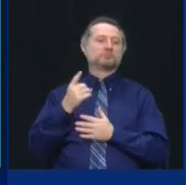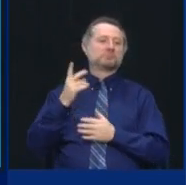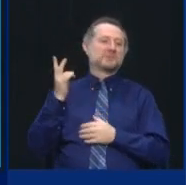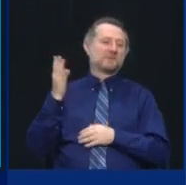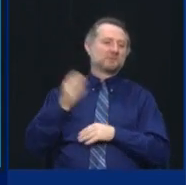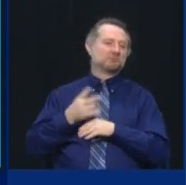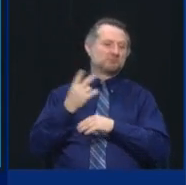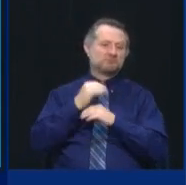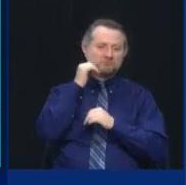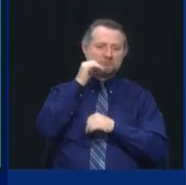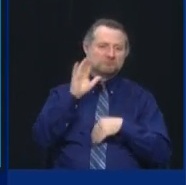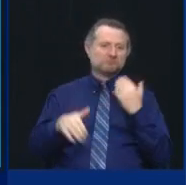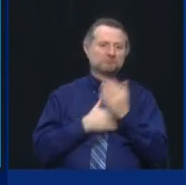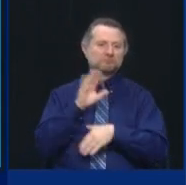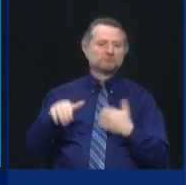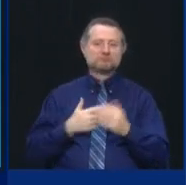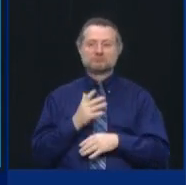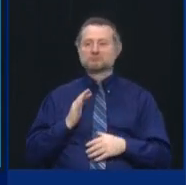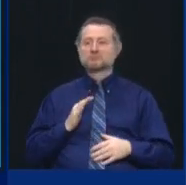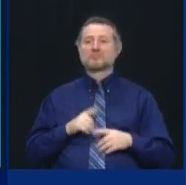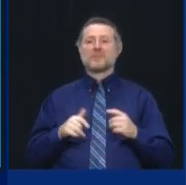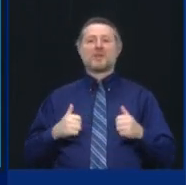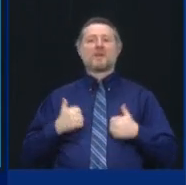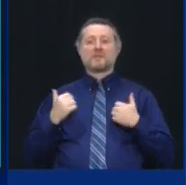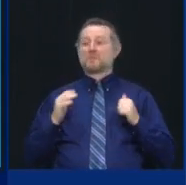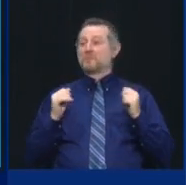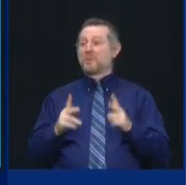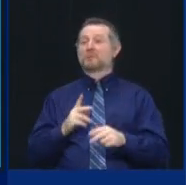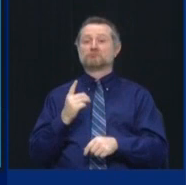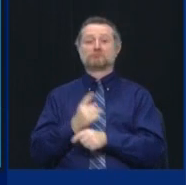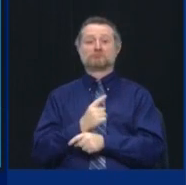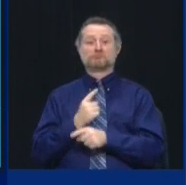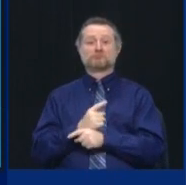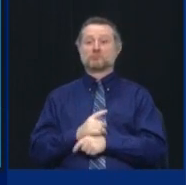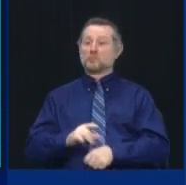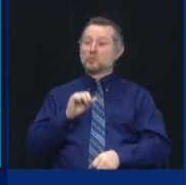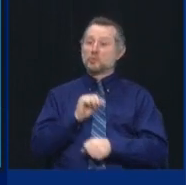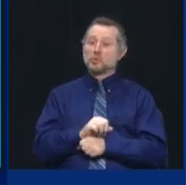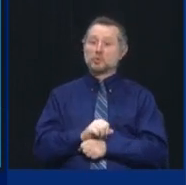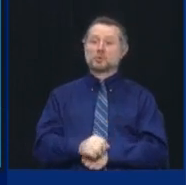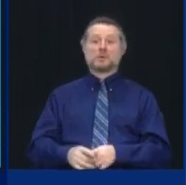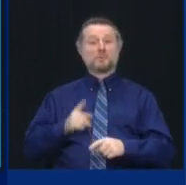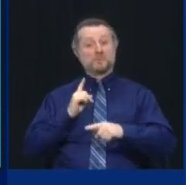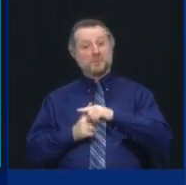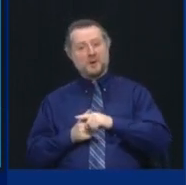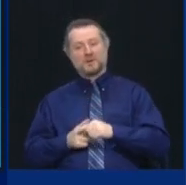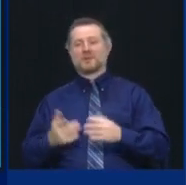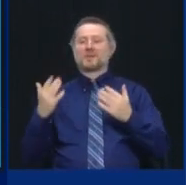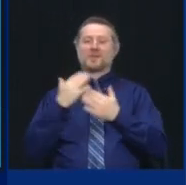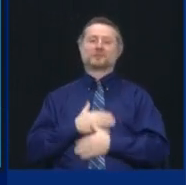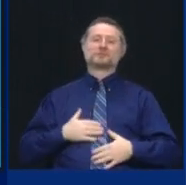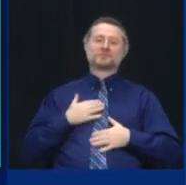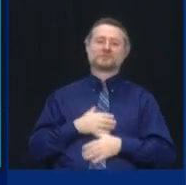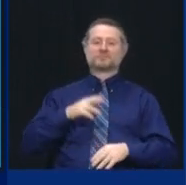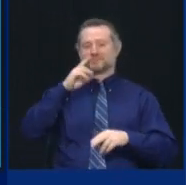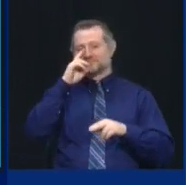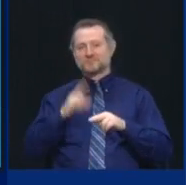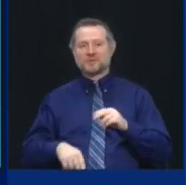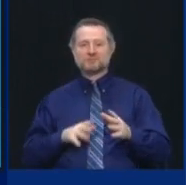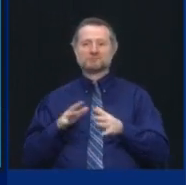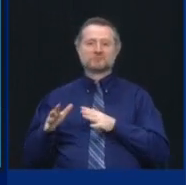Getting back to life means not just getting back to work, but getting back to life the way we enjoy it in New York, why